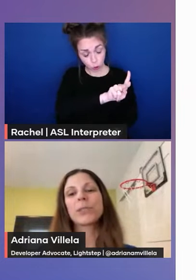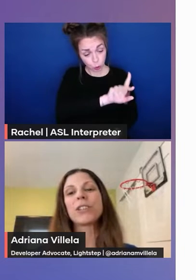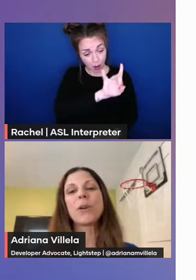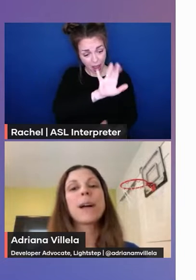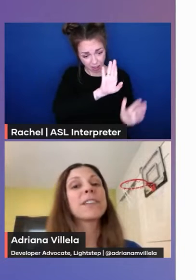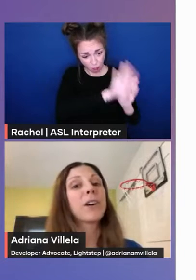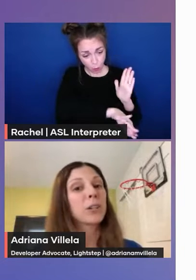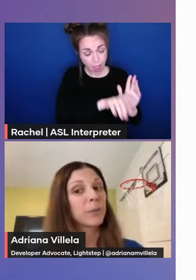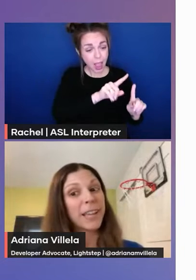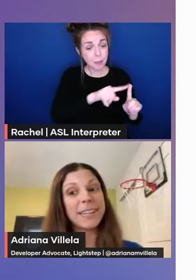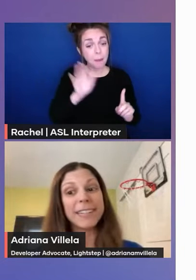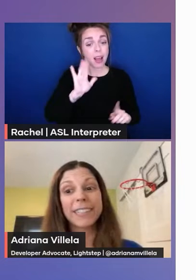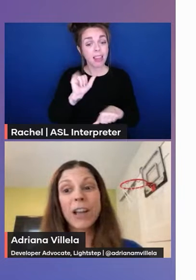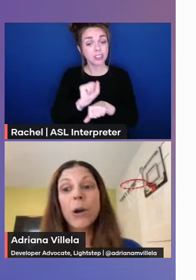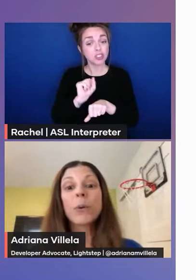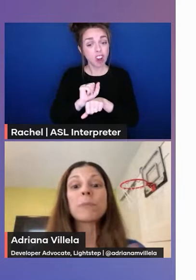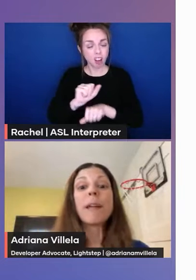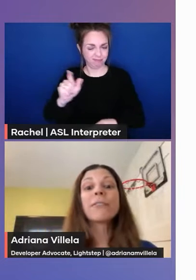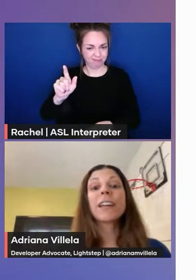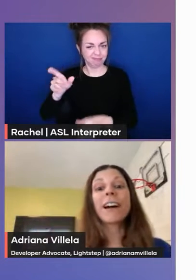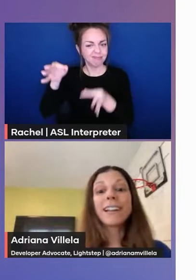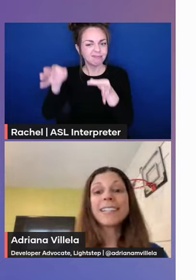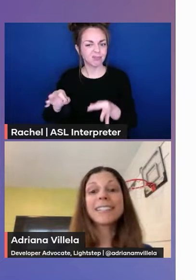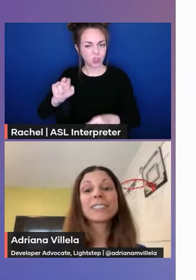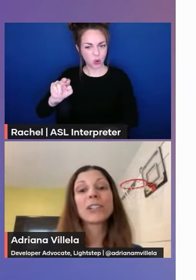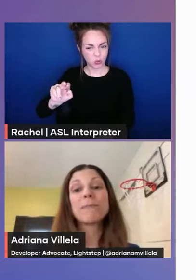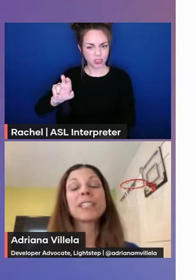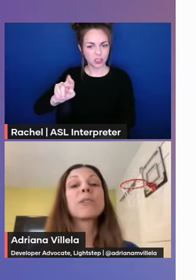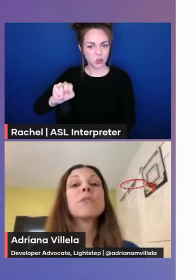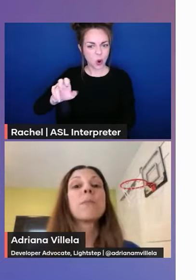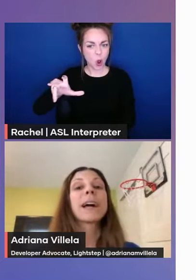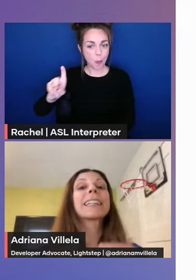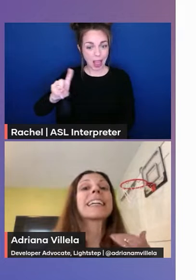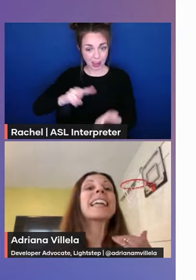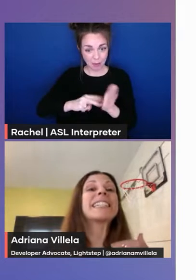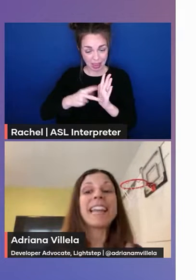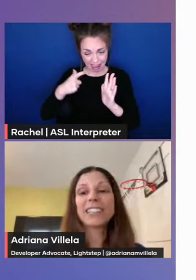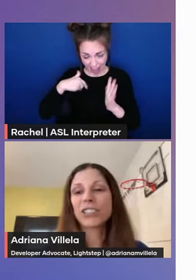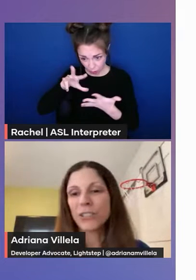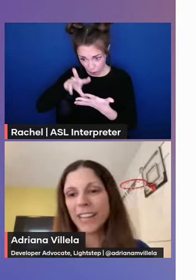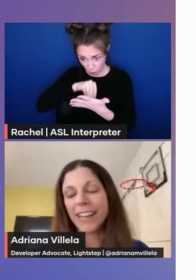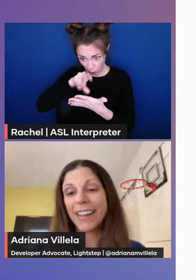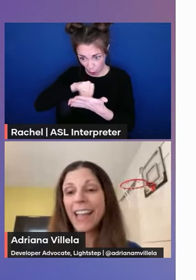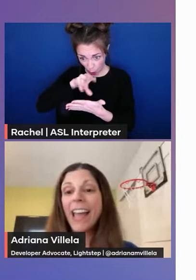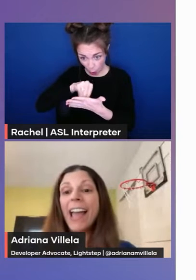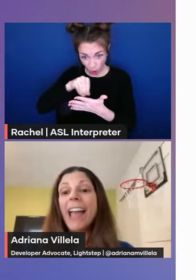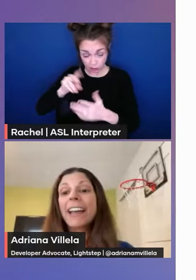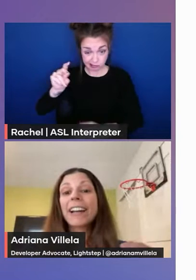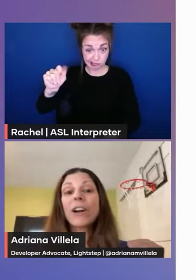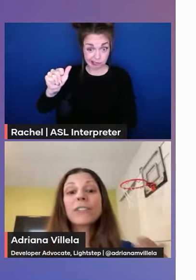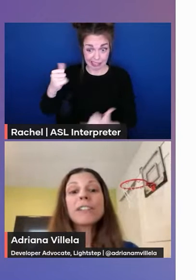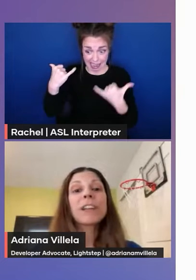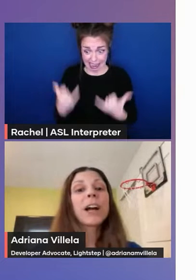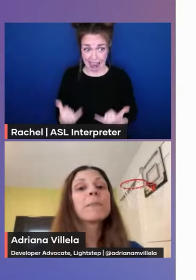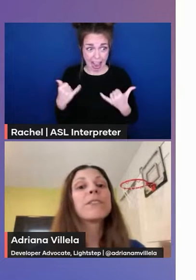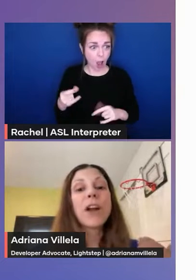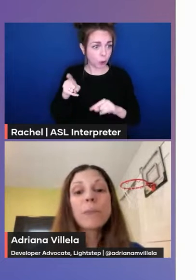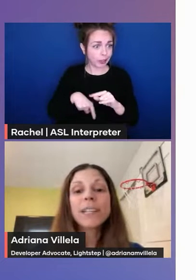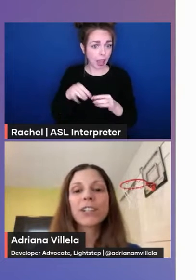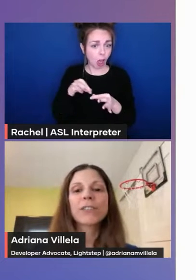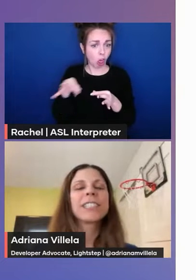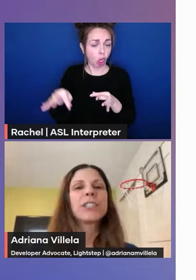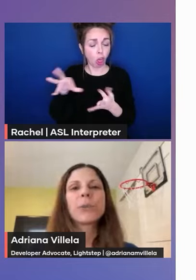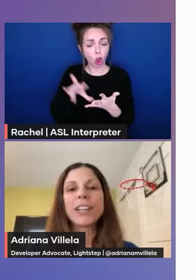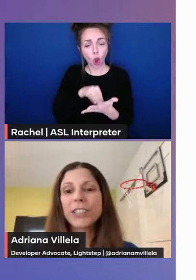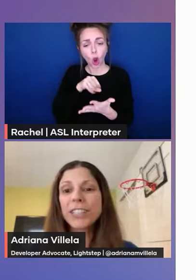of choice was Nomad, not Kubernetes, which meant that I needed to learn me some Nomad like yesterday. And I oftentimes